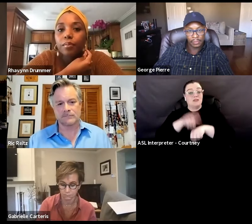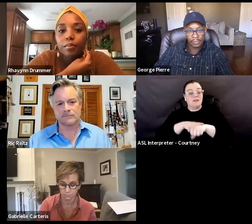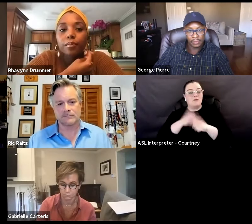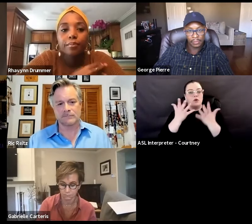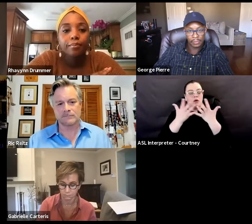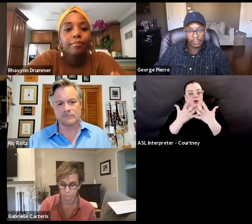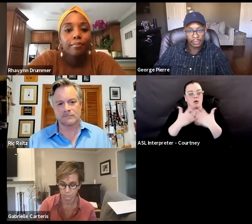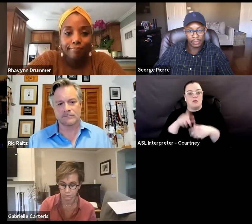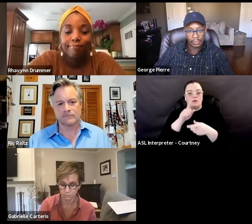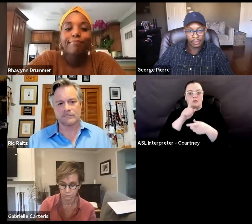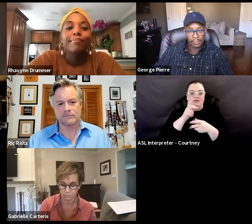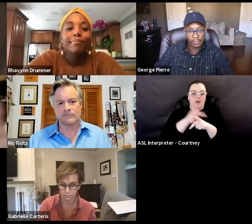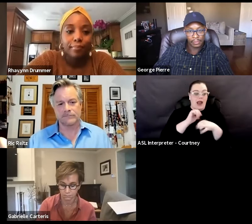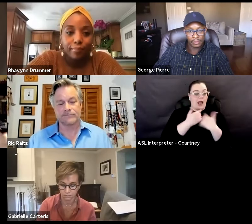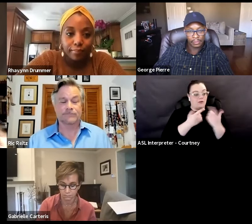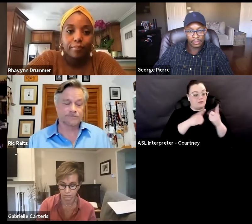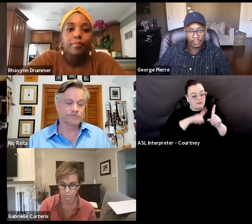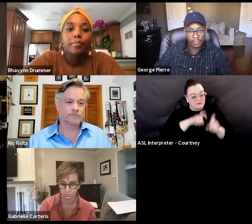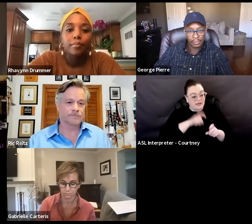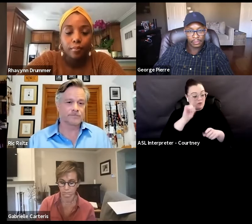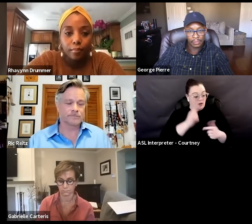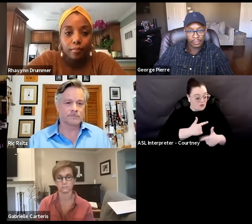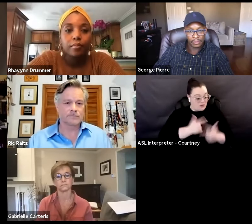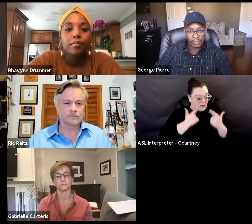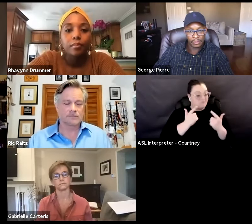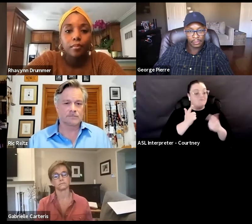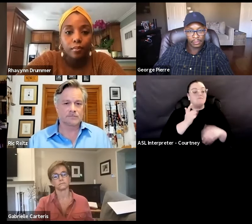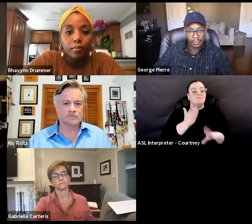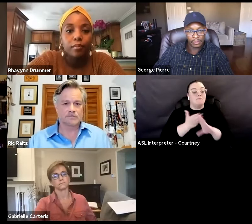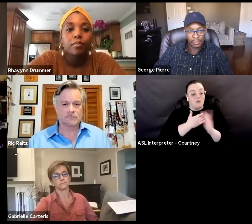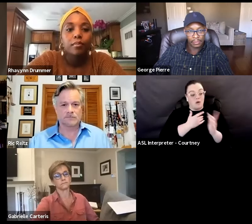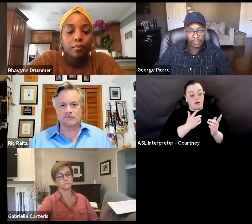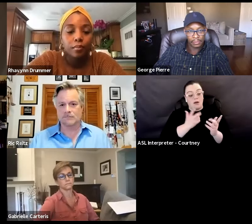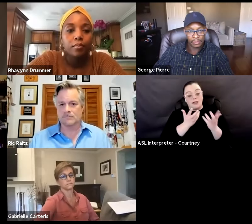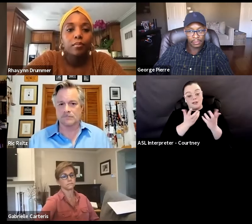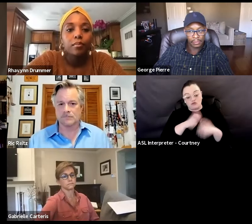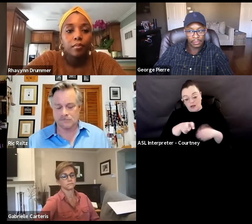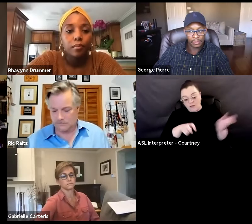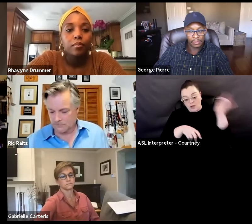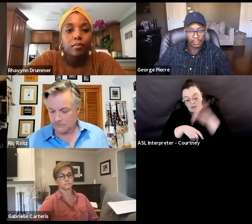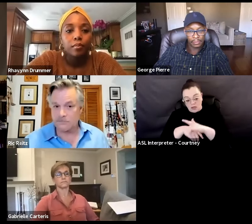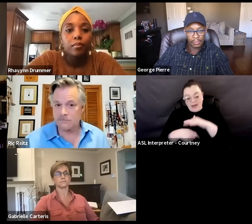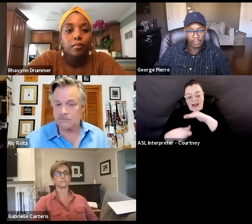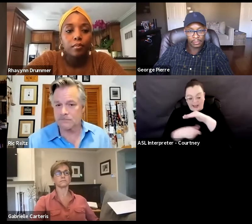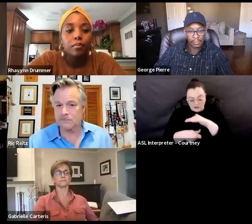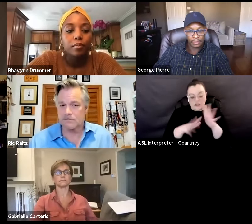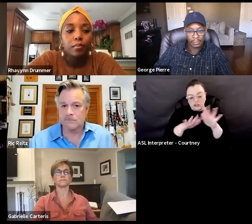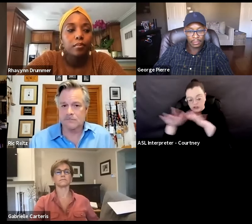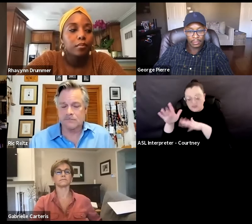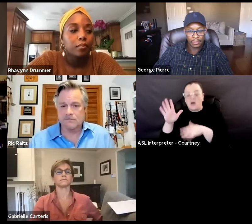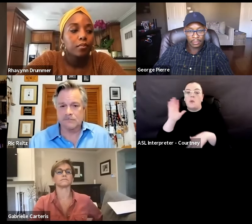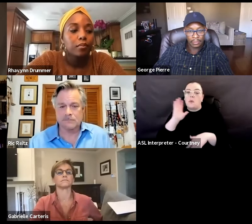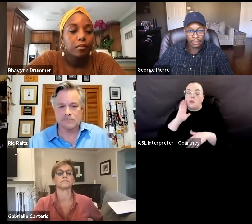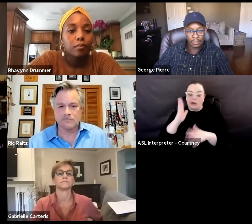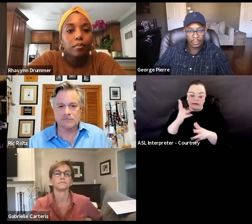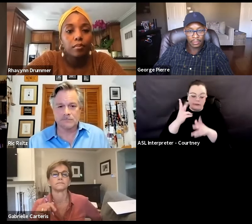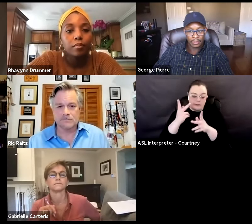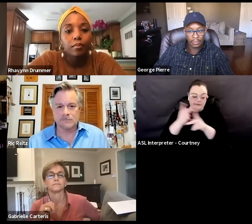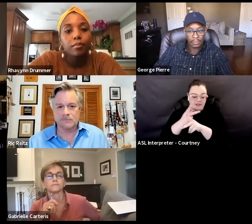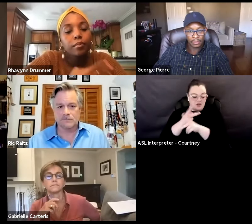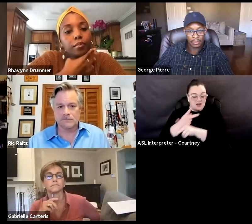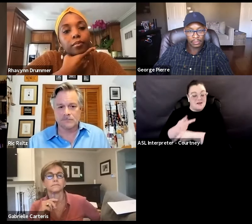details of getting you tested where you're living and coming. So it's a very difficult, I know that our industry is very much of a